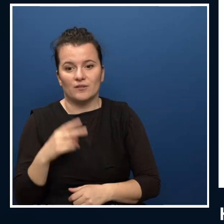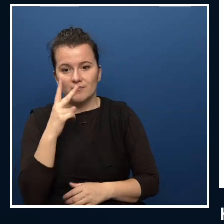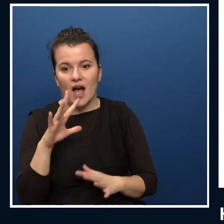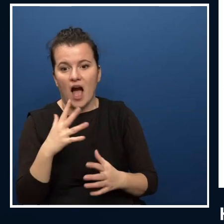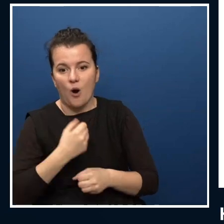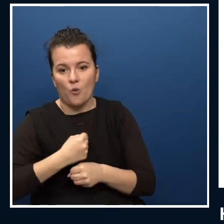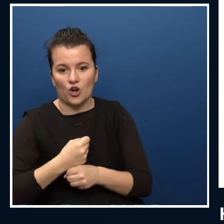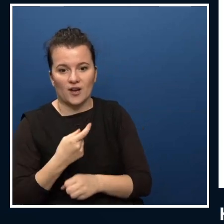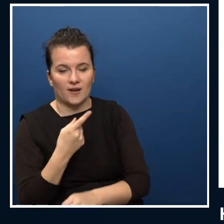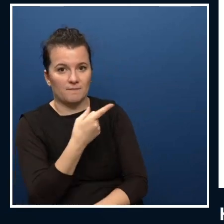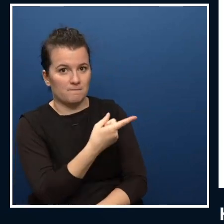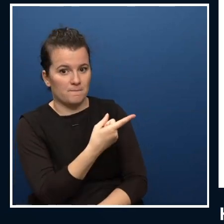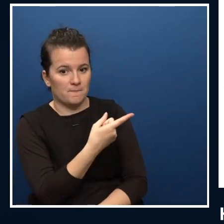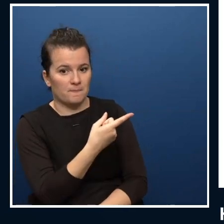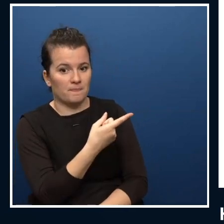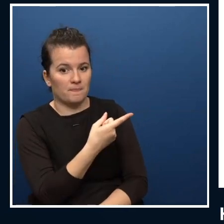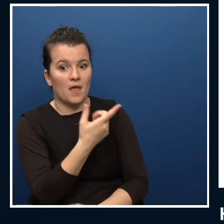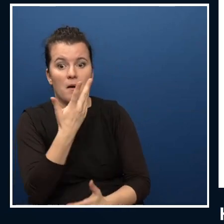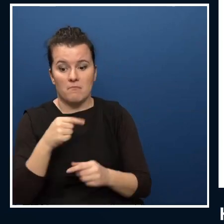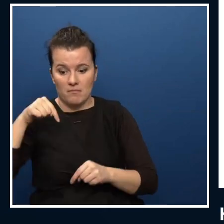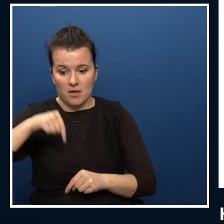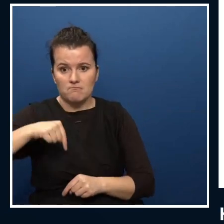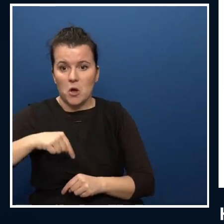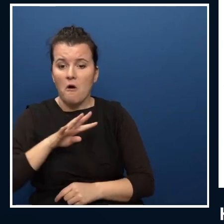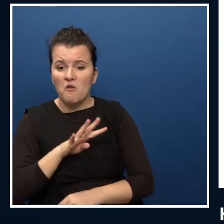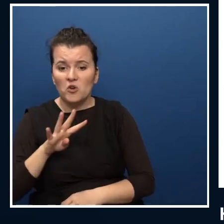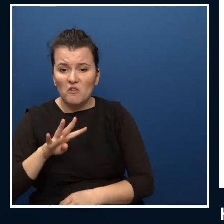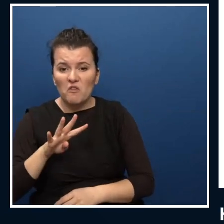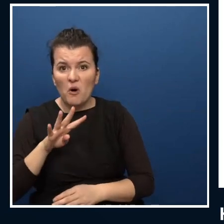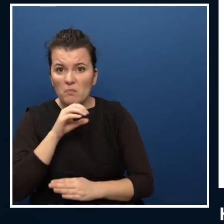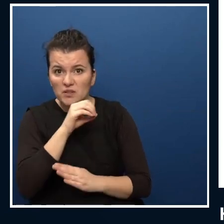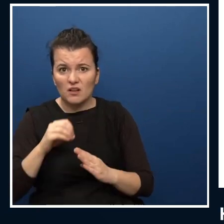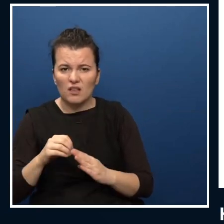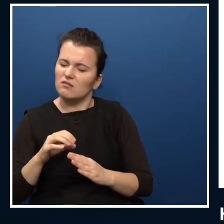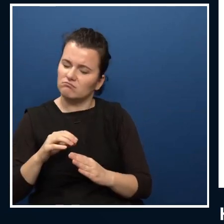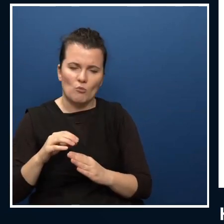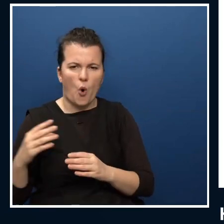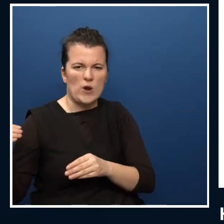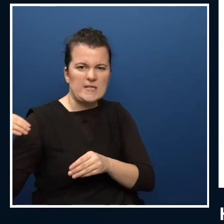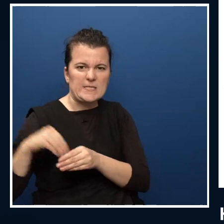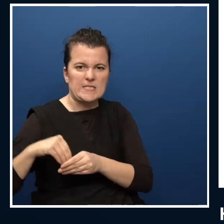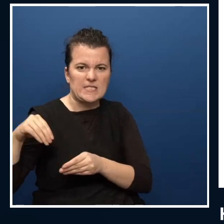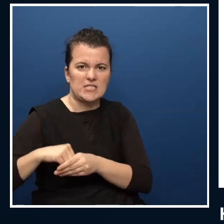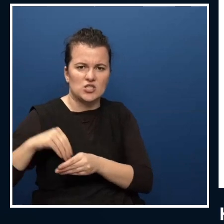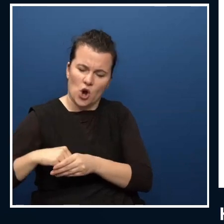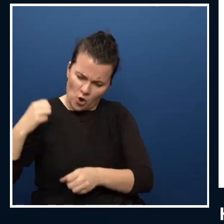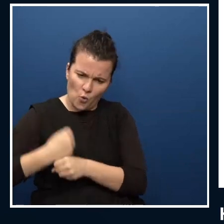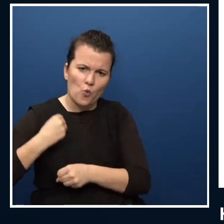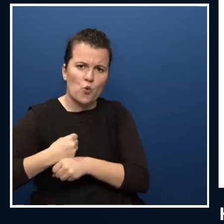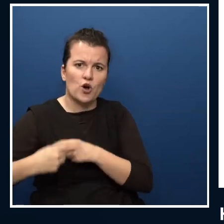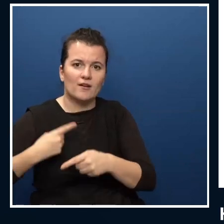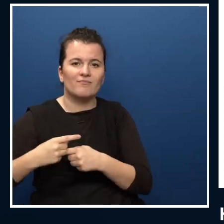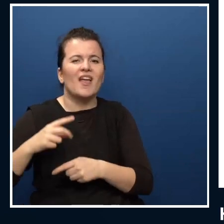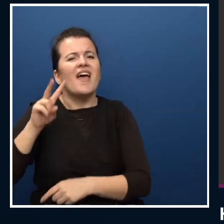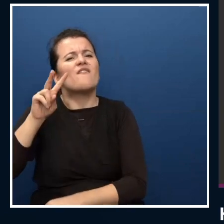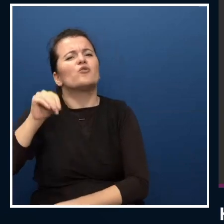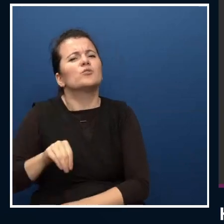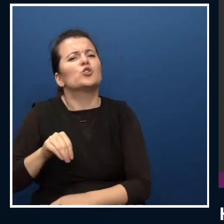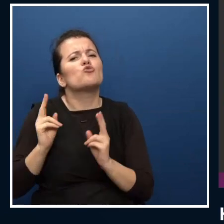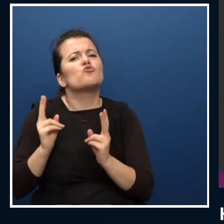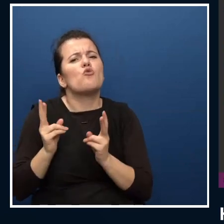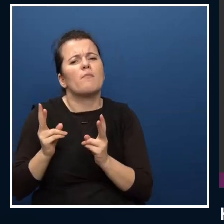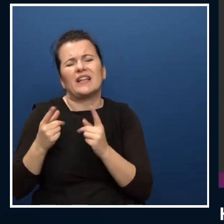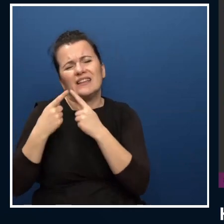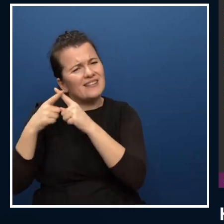in it. I should make it work harder. This is not like a regular virtual machine. We want these things to work as hard as possible so that we don't have to pay